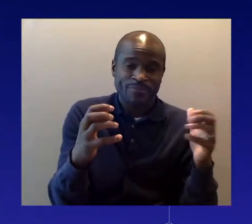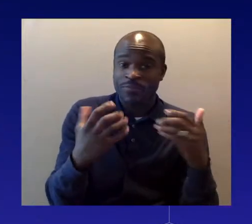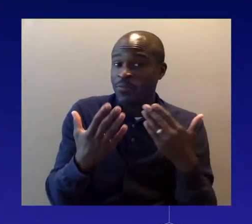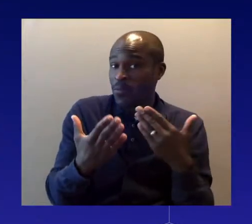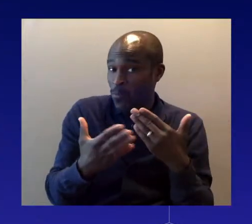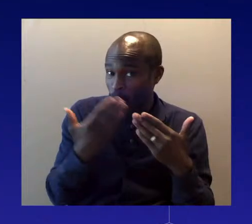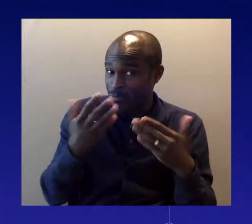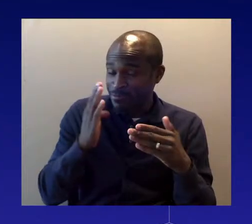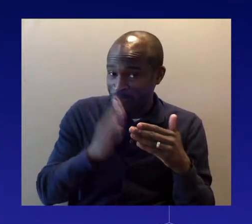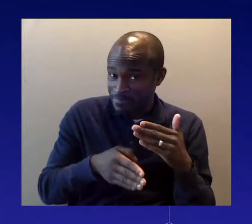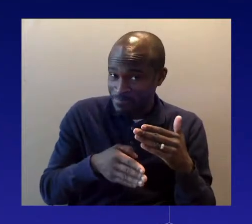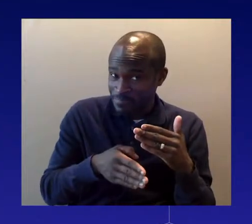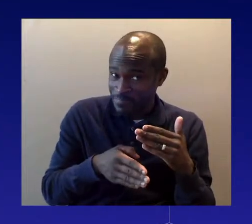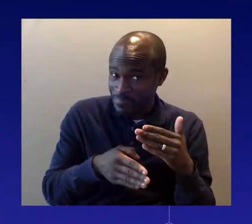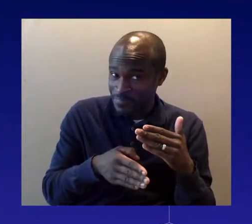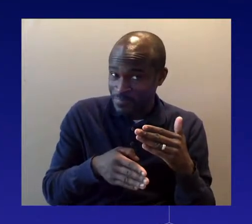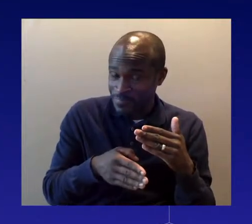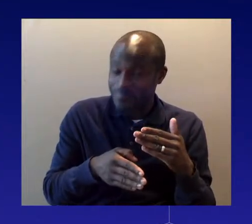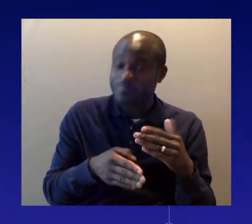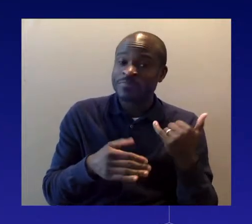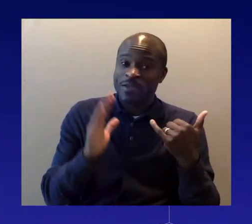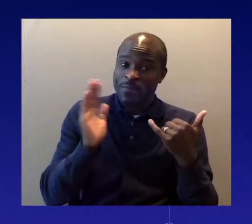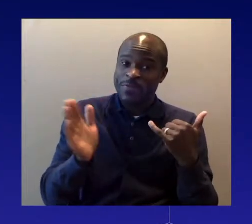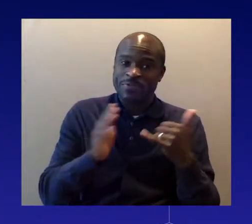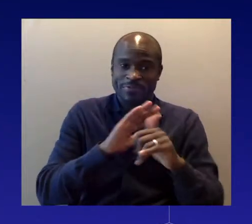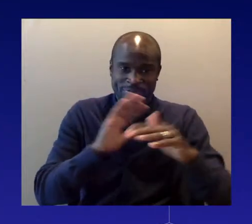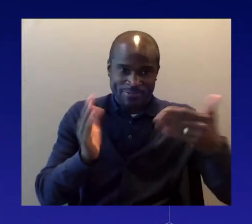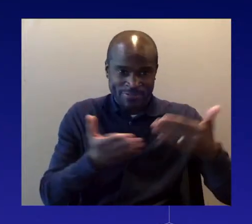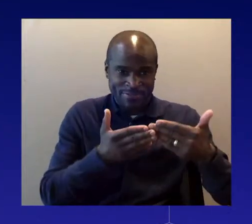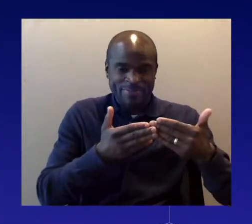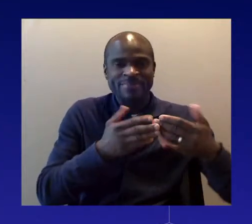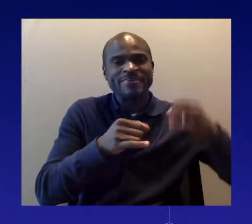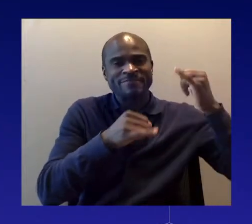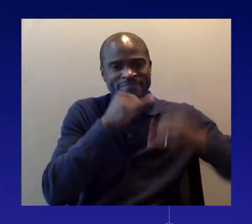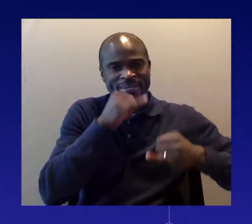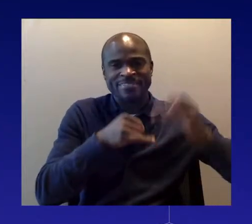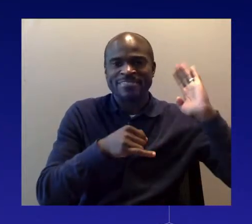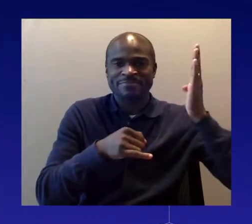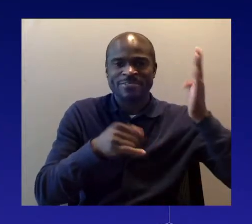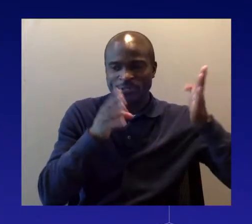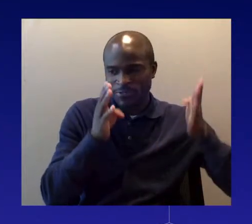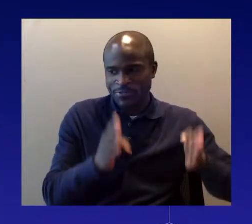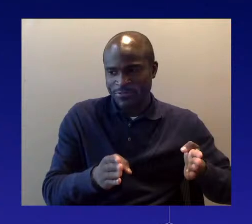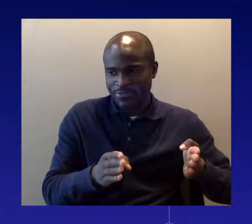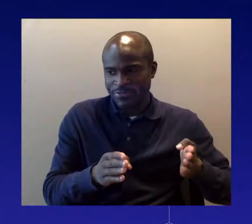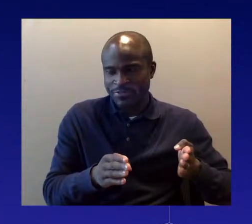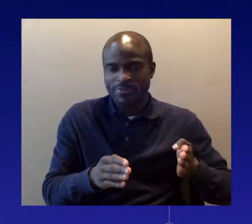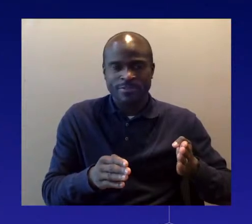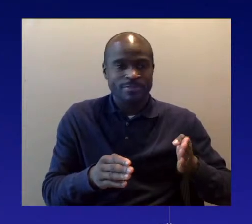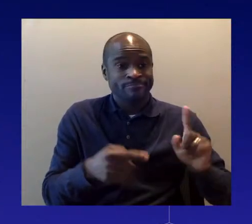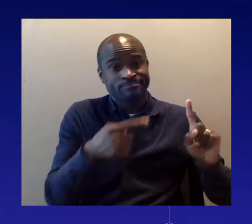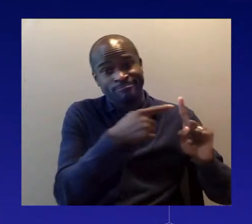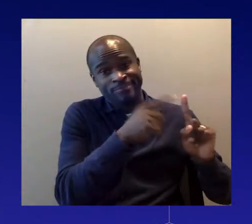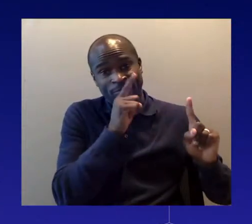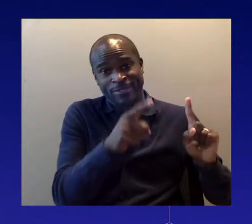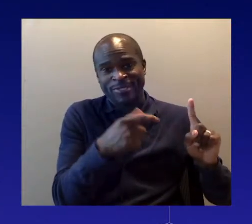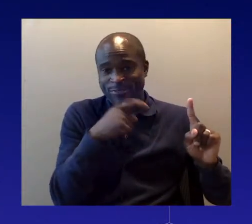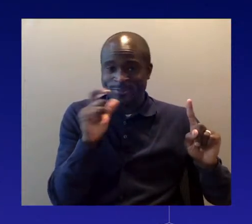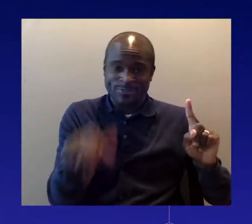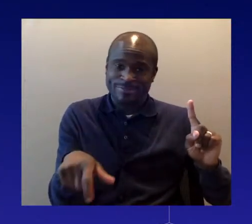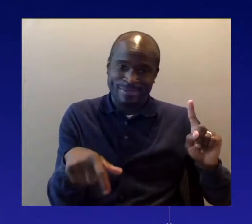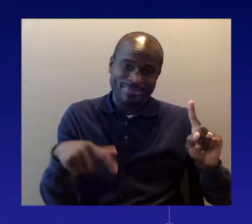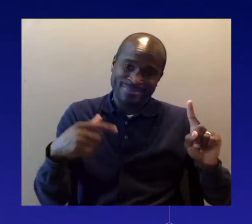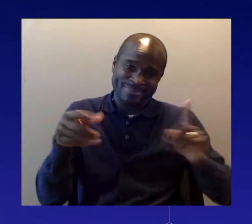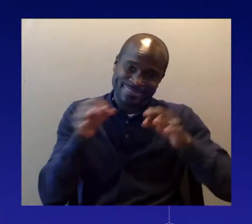program. I want to go ahead and introduce our final speaker, a gentleman who does not need an introduction. We are